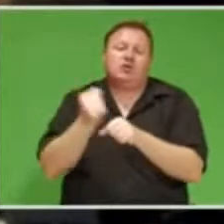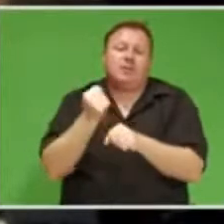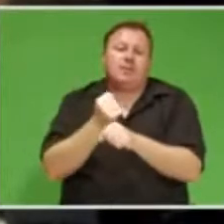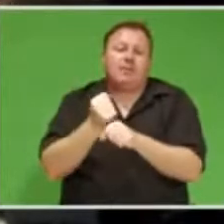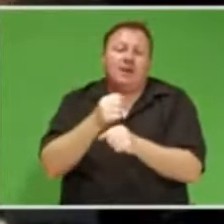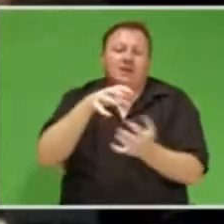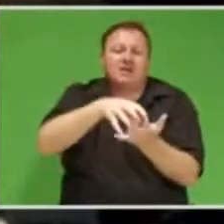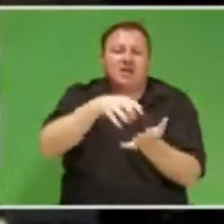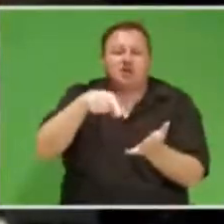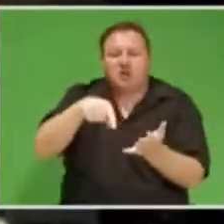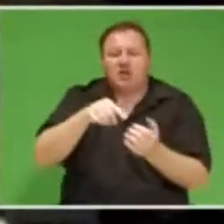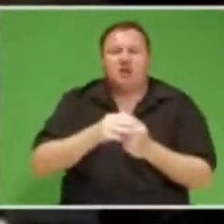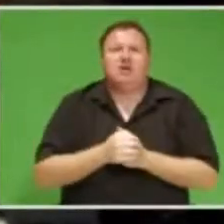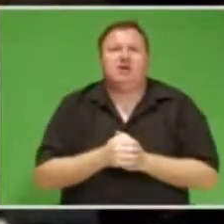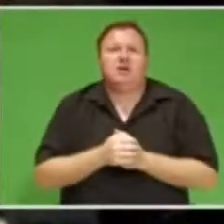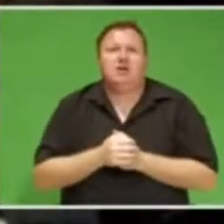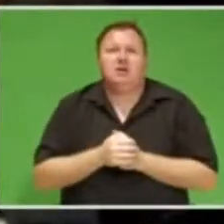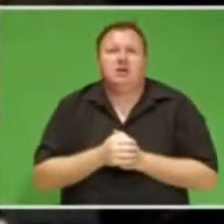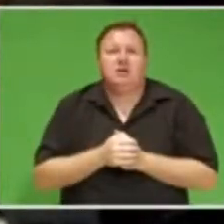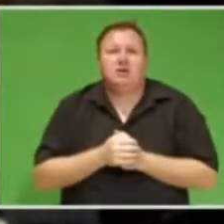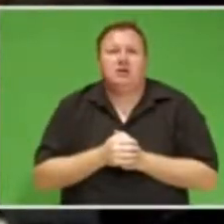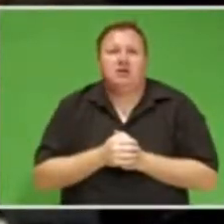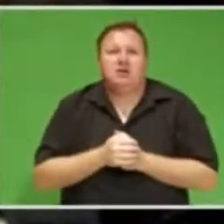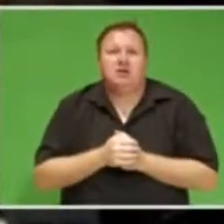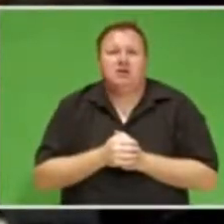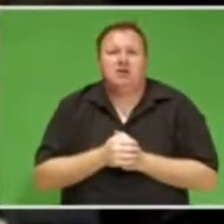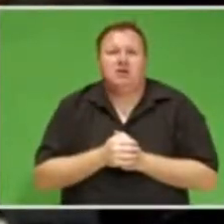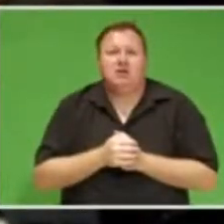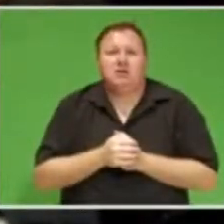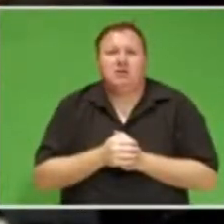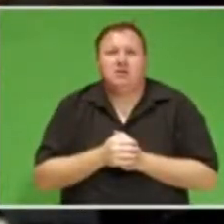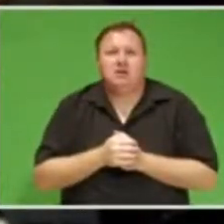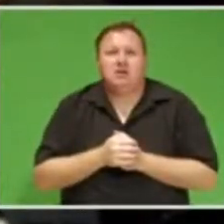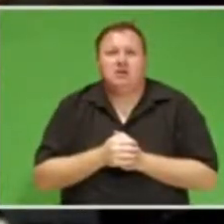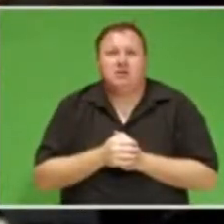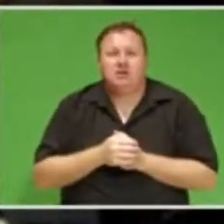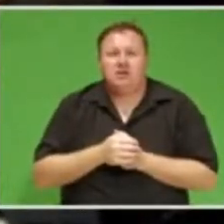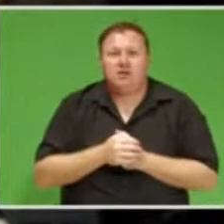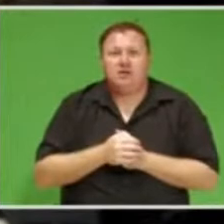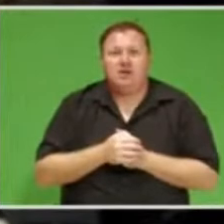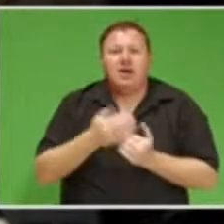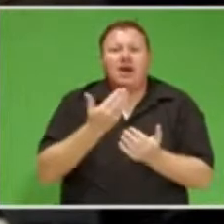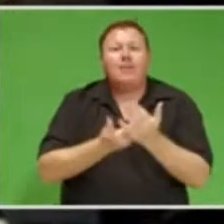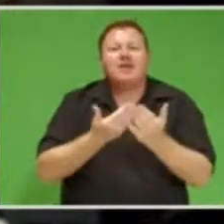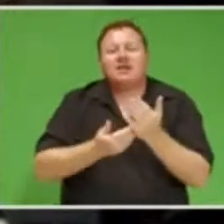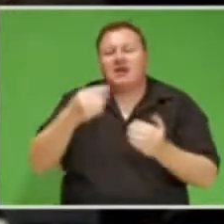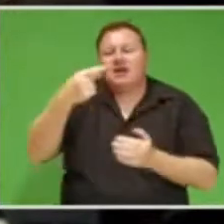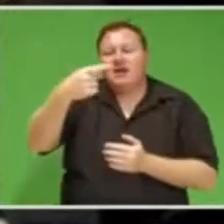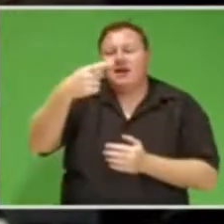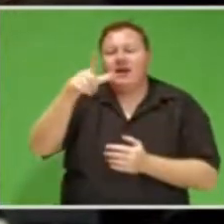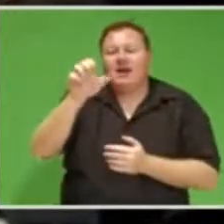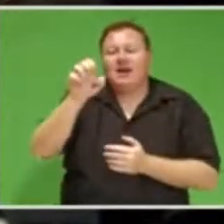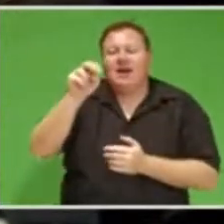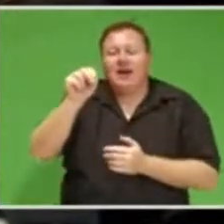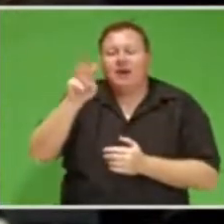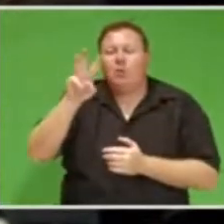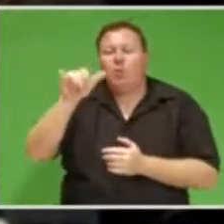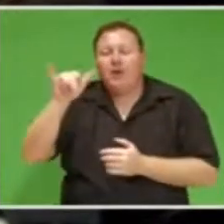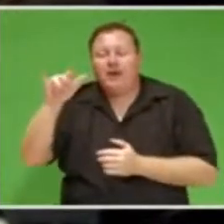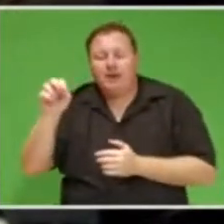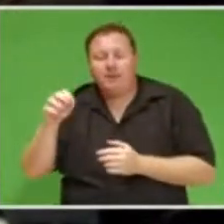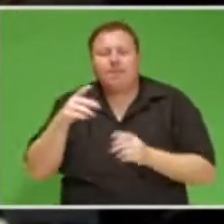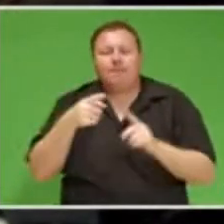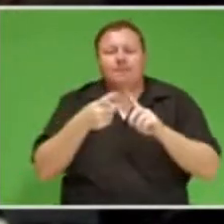Major projects to increase the capacity of the Clan William Dam, the Hazelmere Dam,